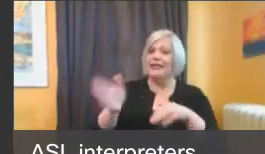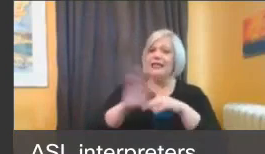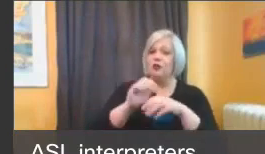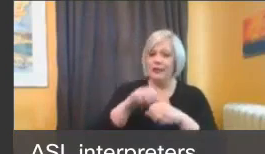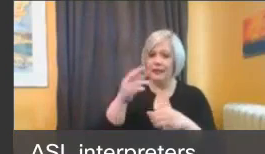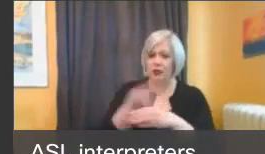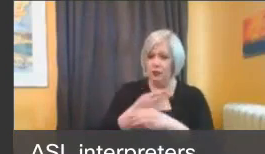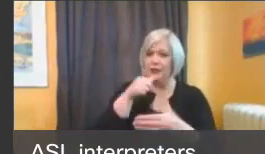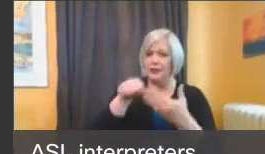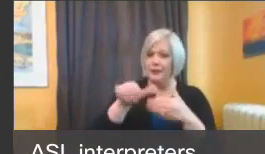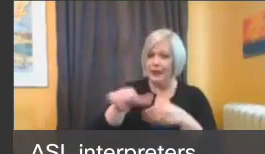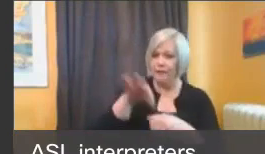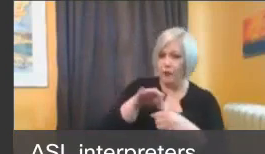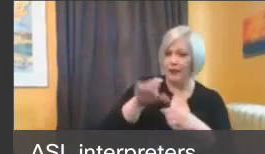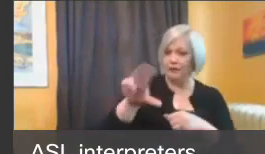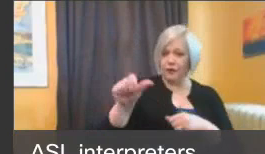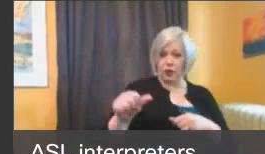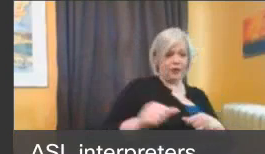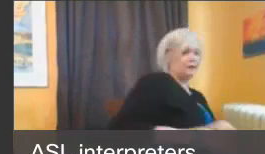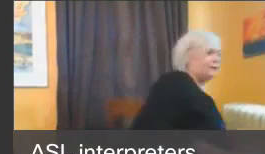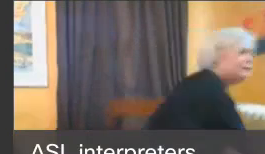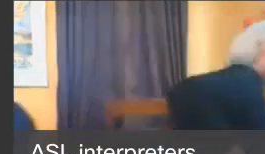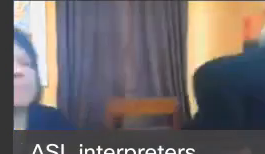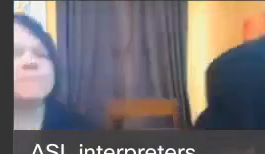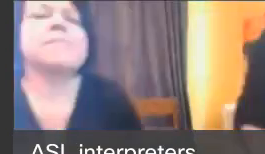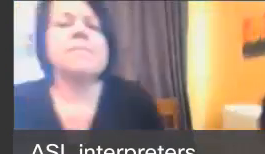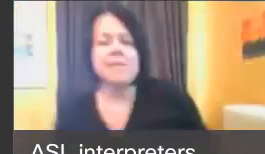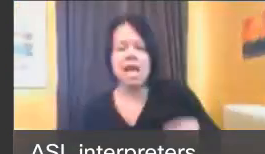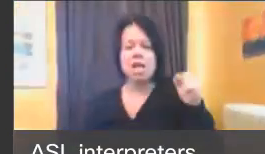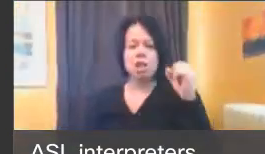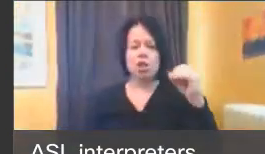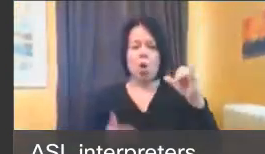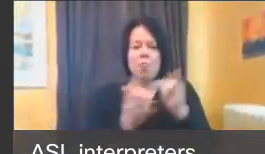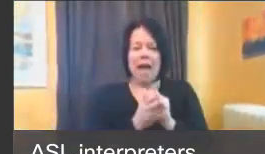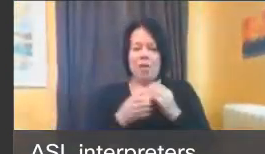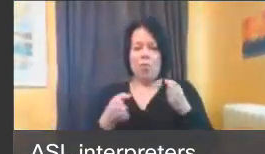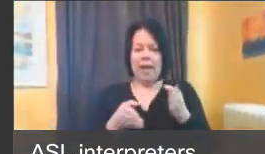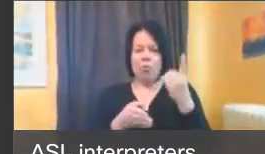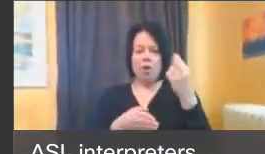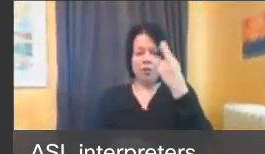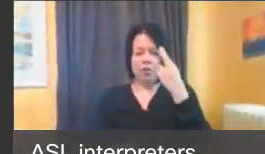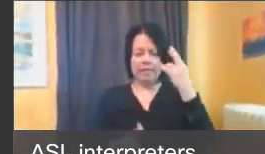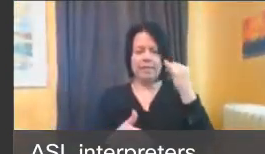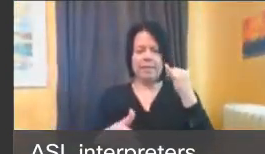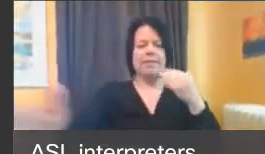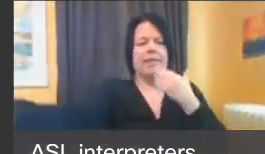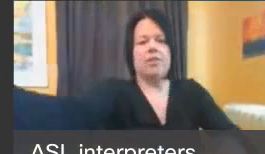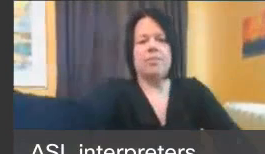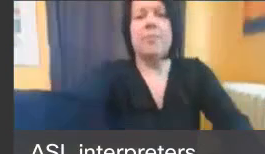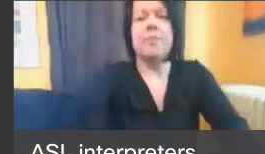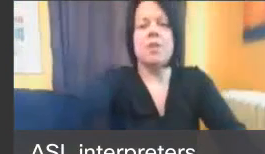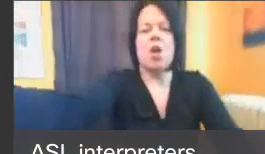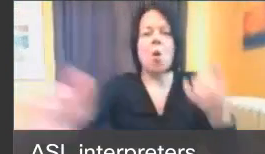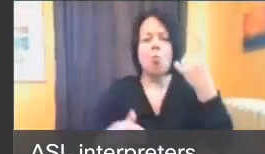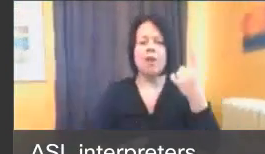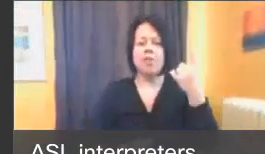of vote by mail in Florida in a 6-year period. And so that way, one of the reasons the targeting becomes important